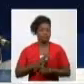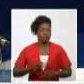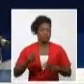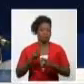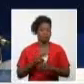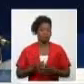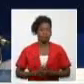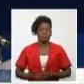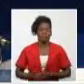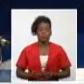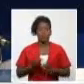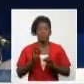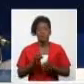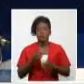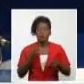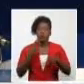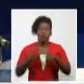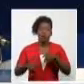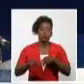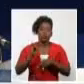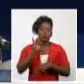unknown.